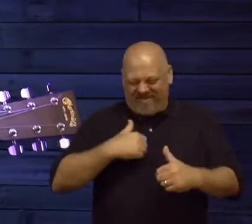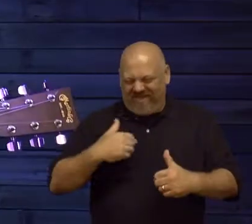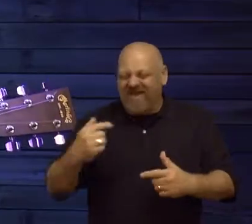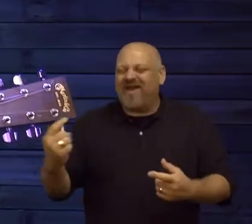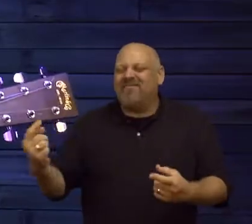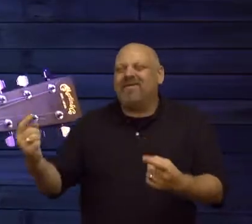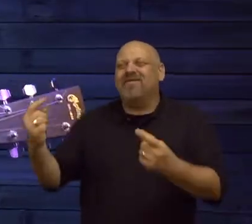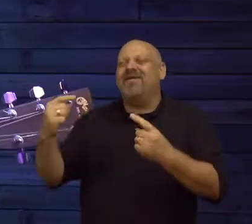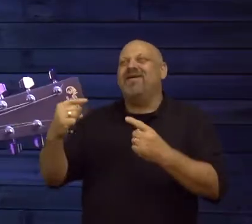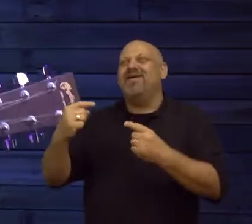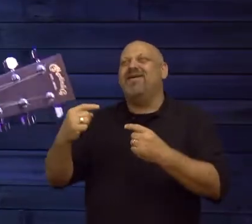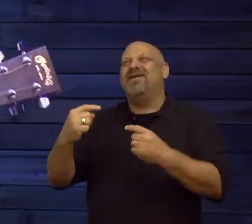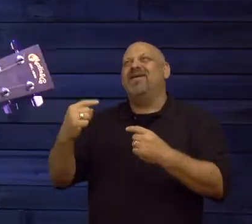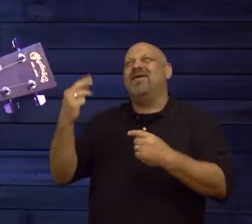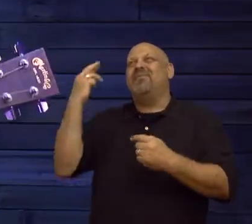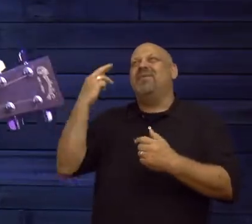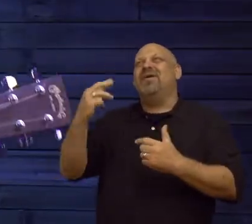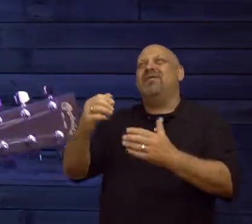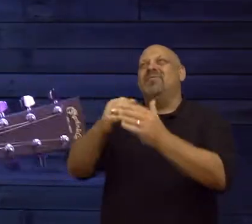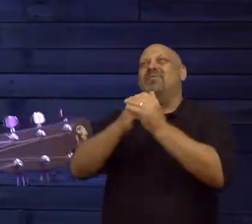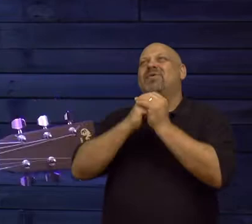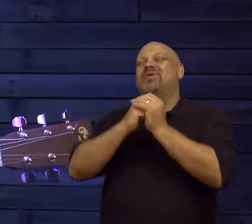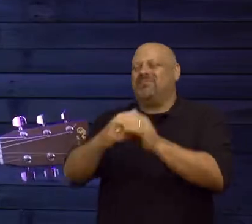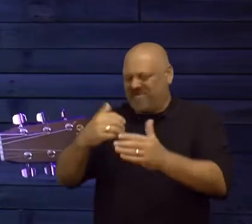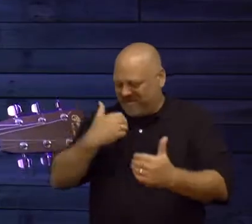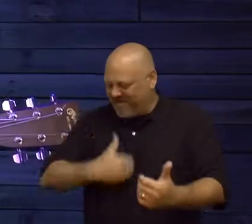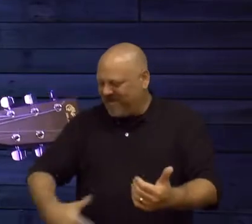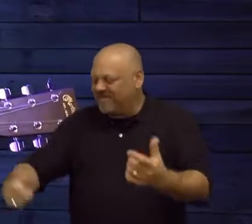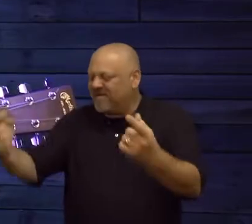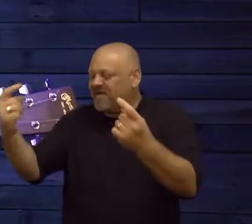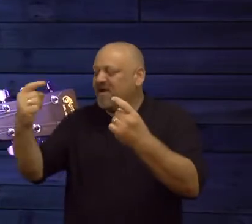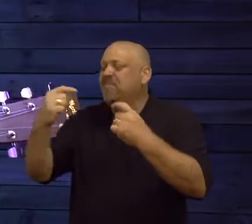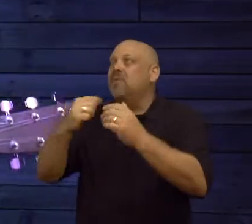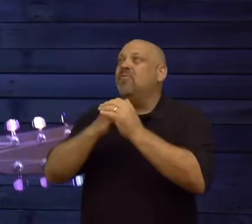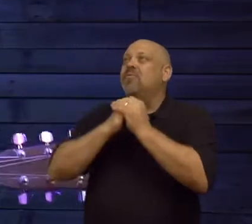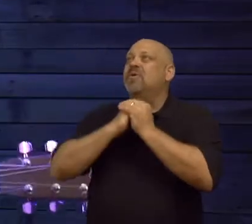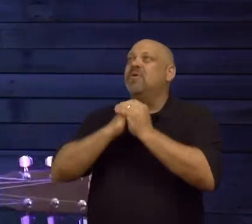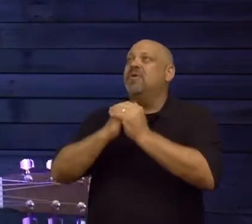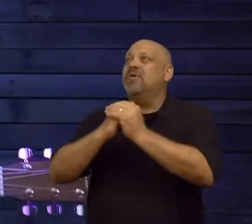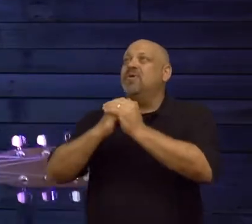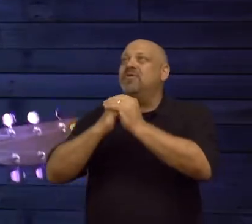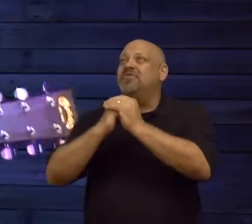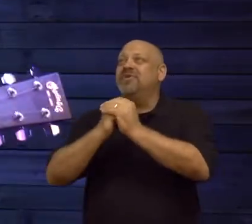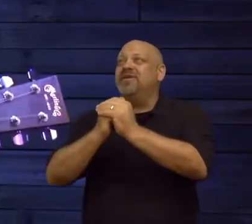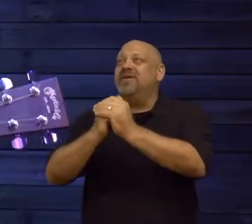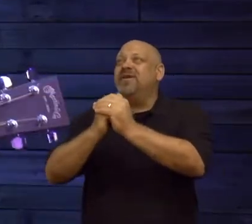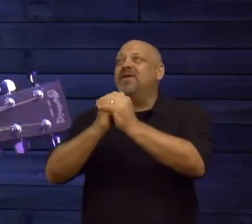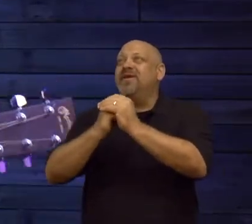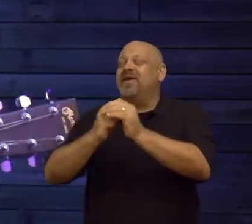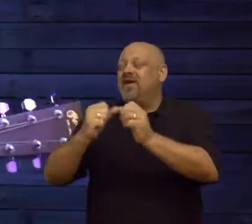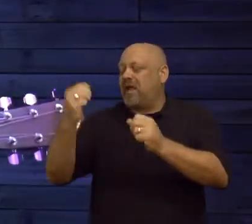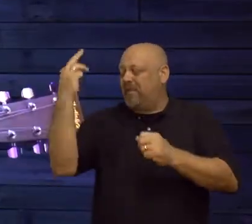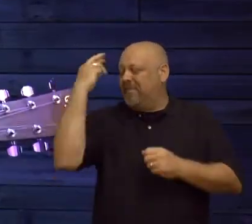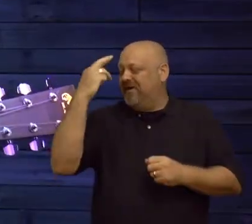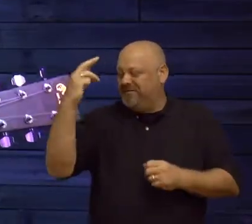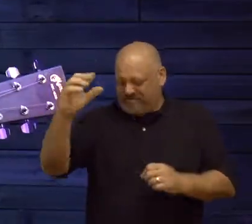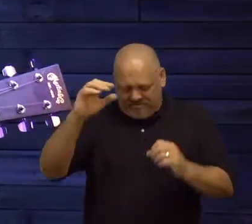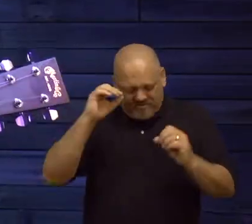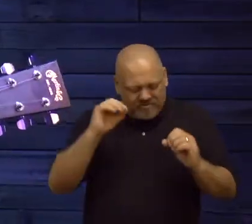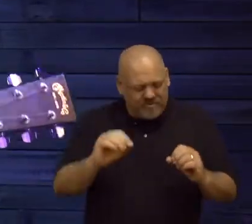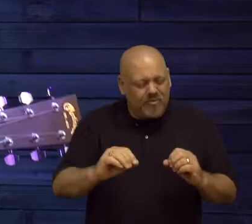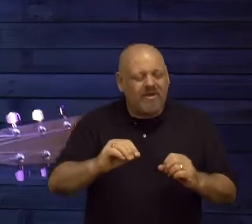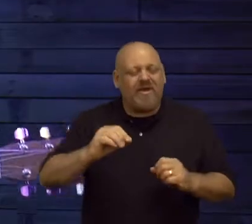to worship. I've come to worship. 'Cause there's